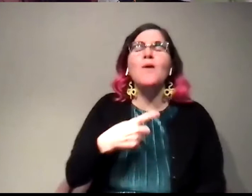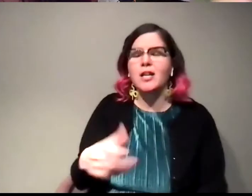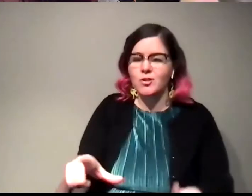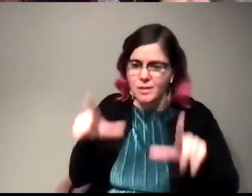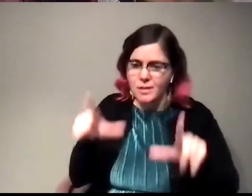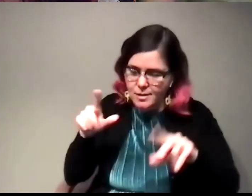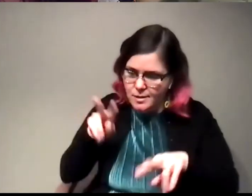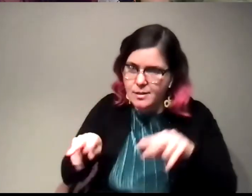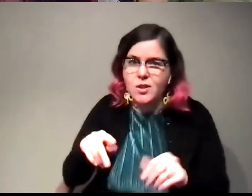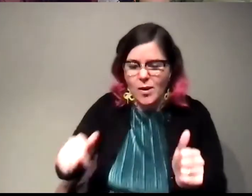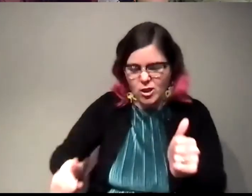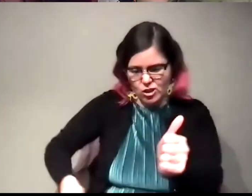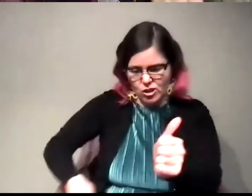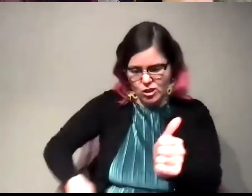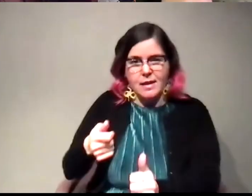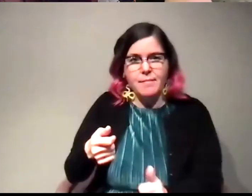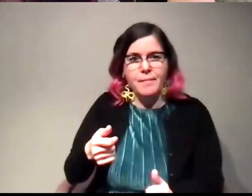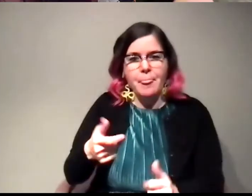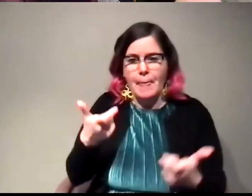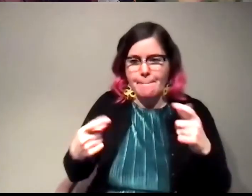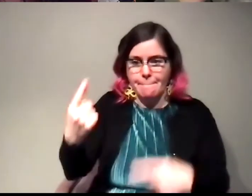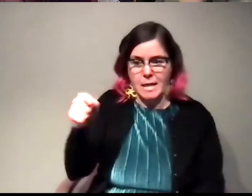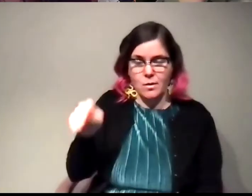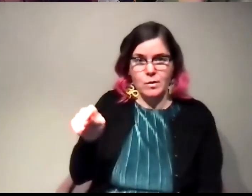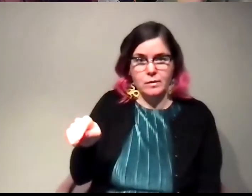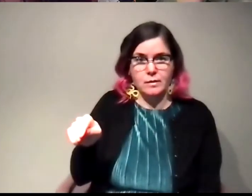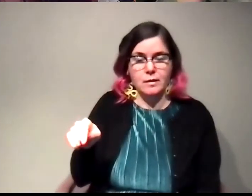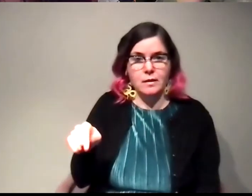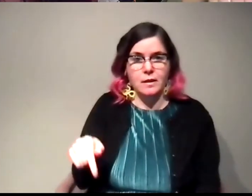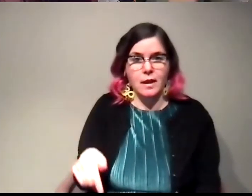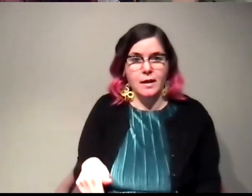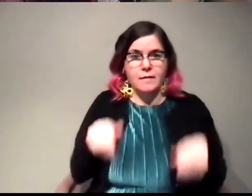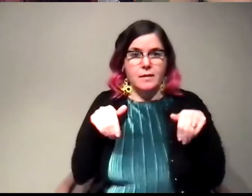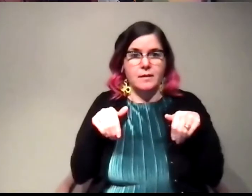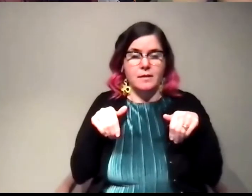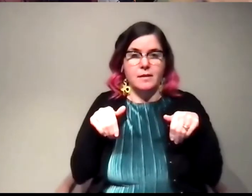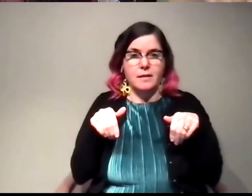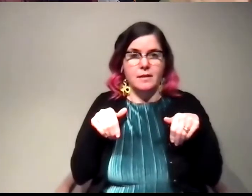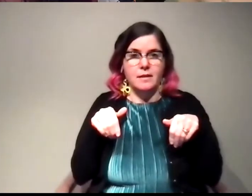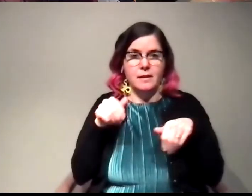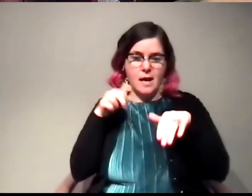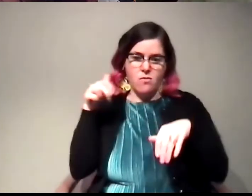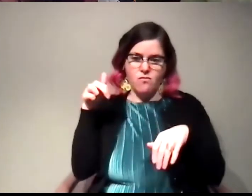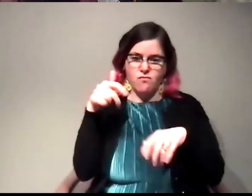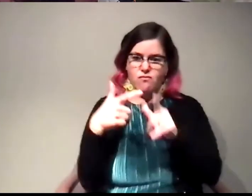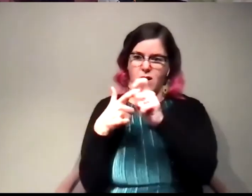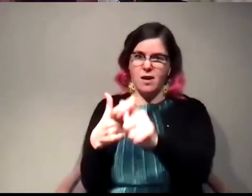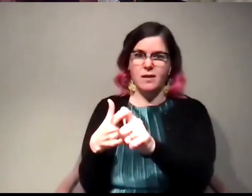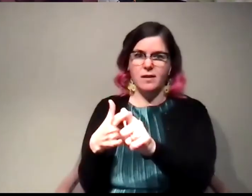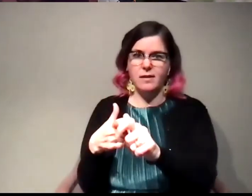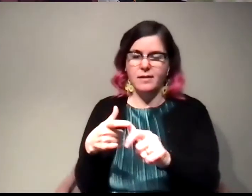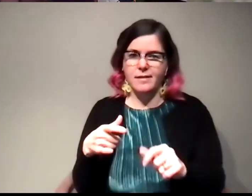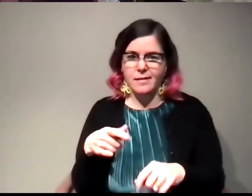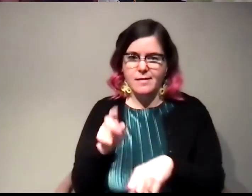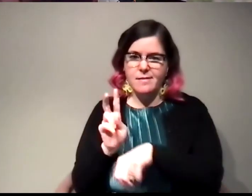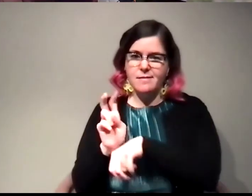I was chasing them, and the big ones like pick up their little hands and run on their back legs, and it was the funniest thing I've ever